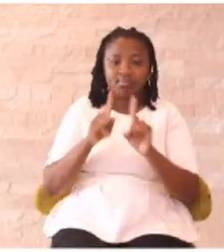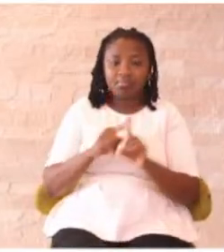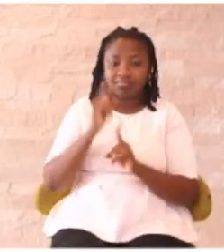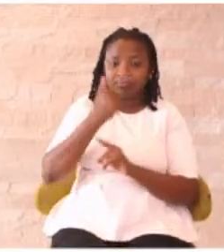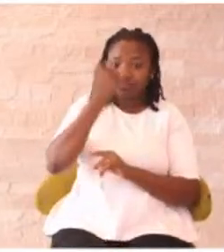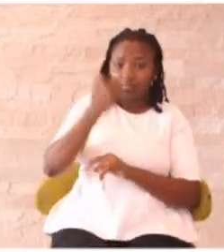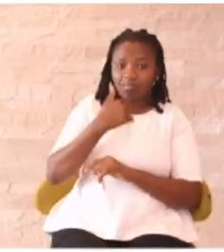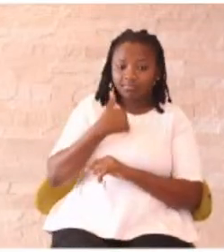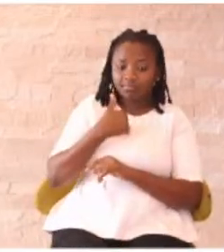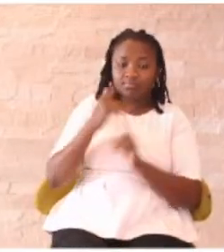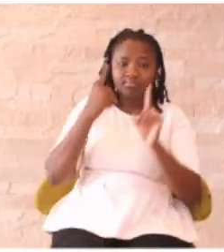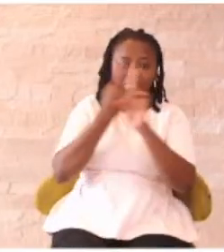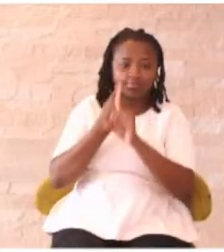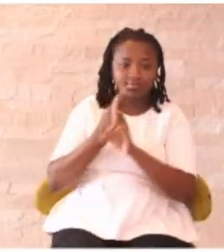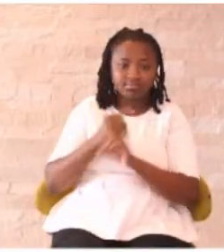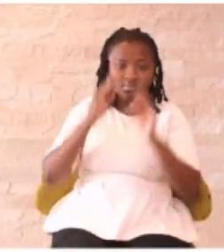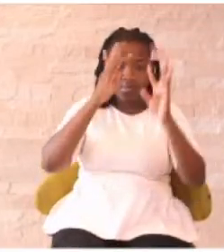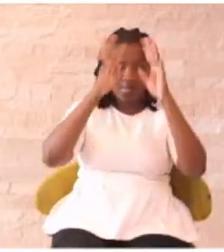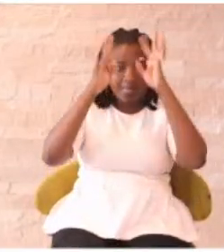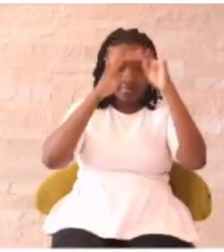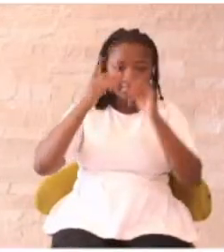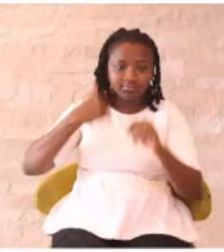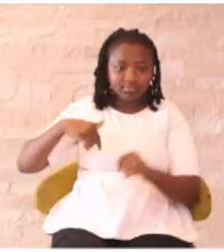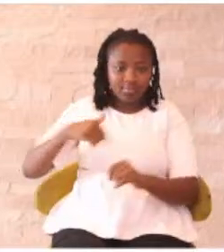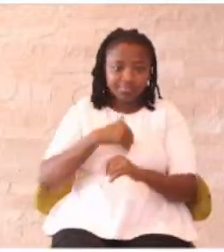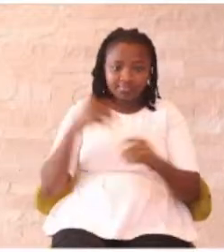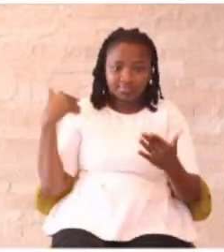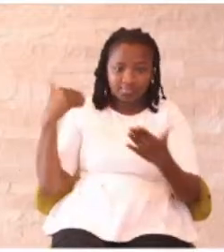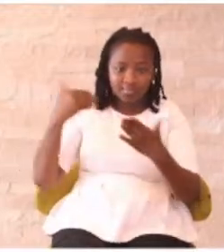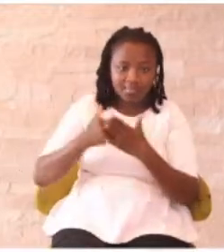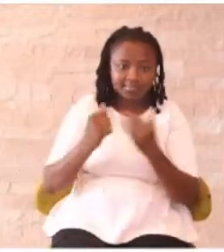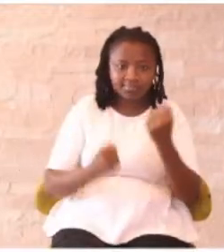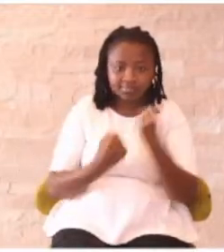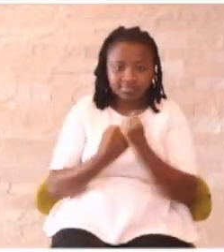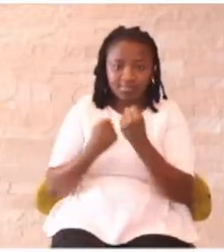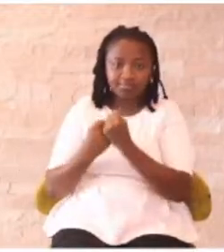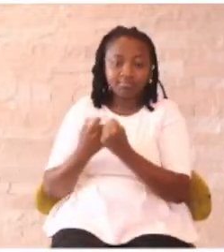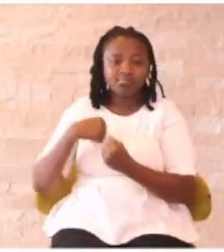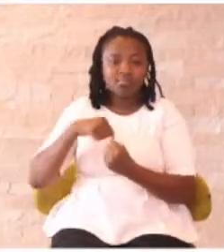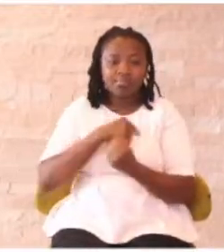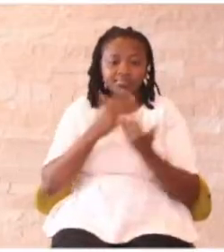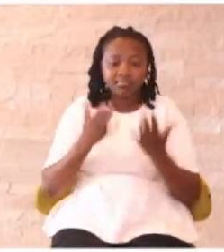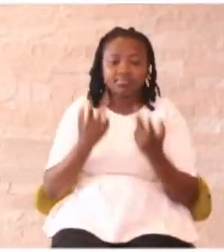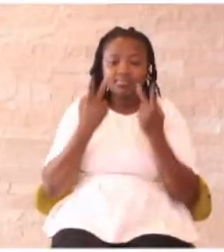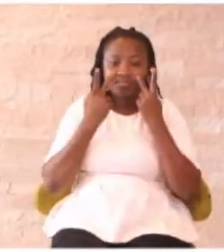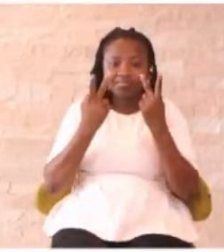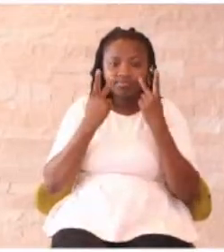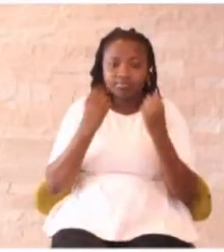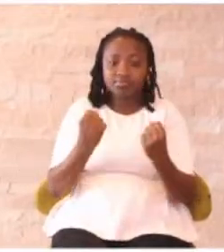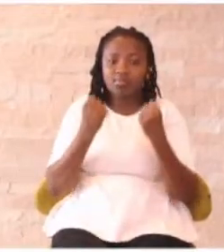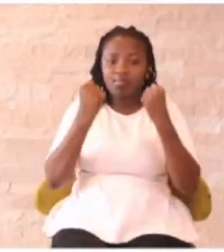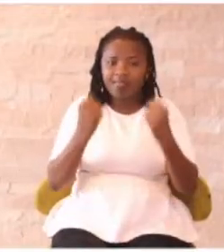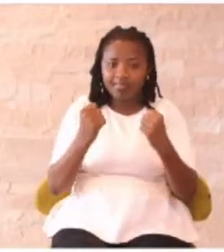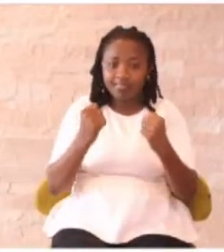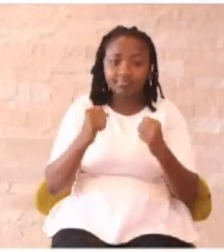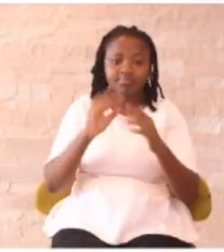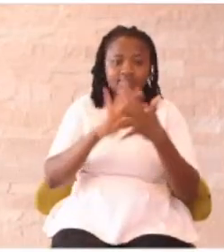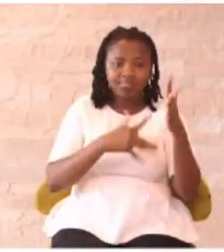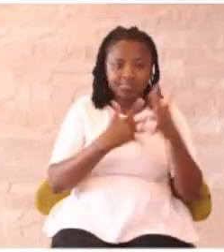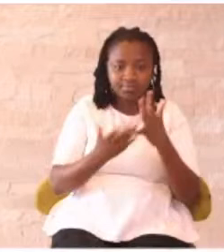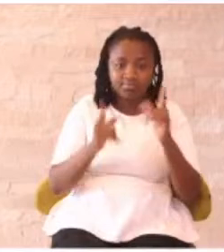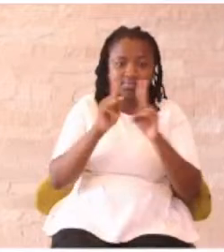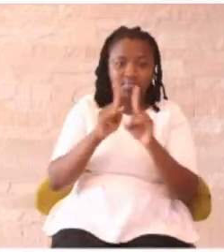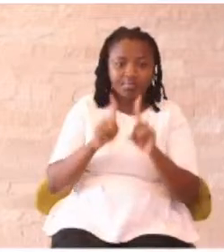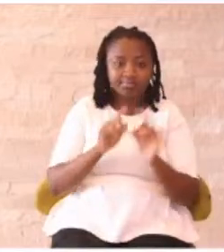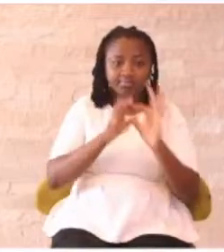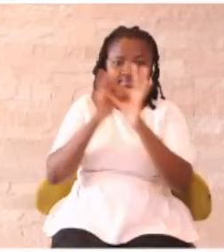various initiatives that we have been supporting, we are seeing strengthened networks and even collaborations